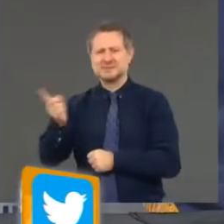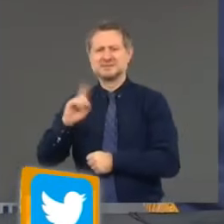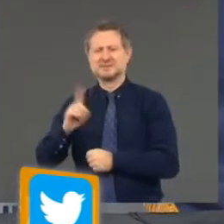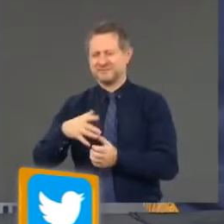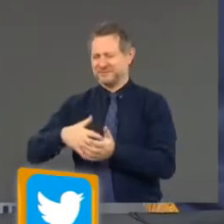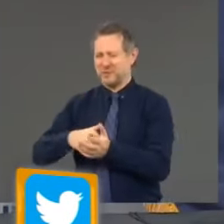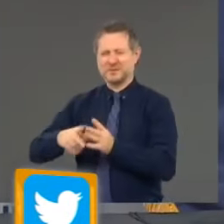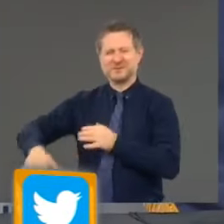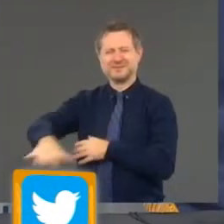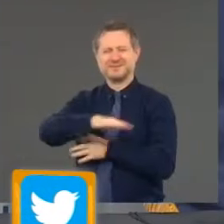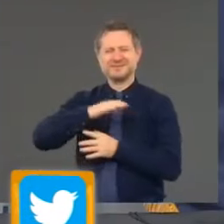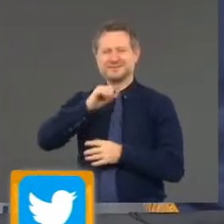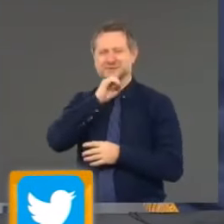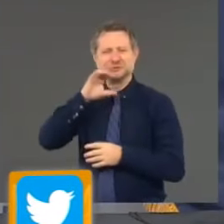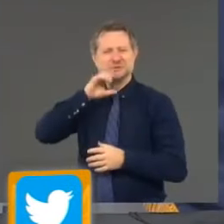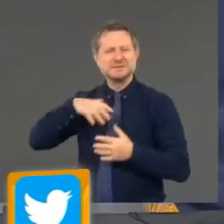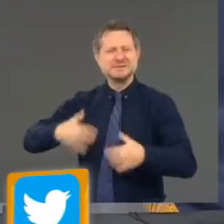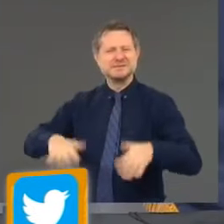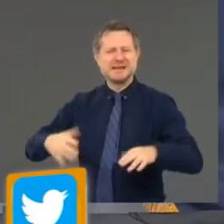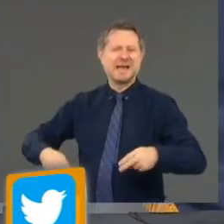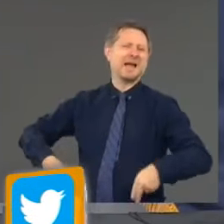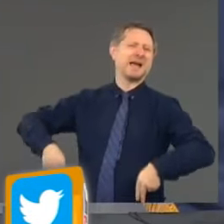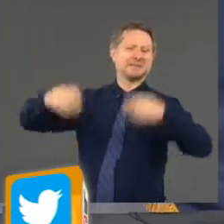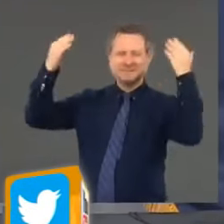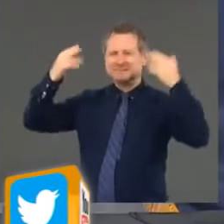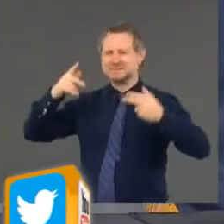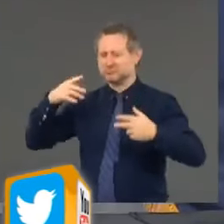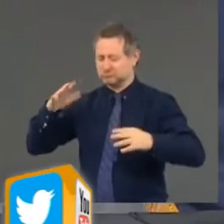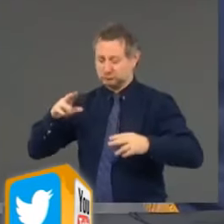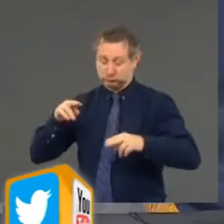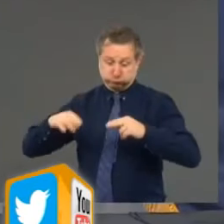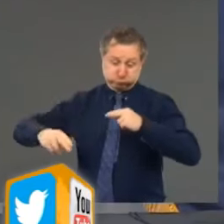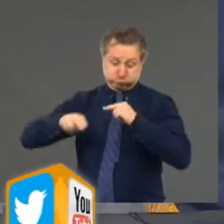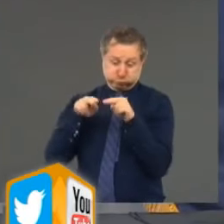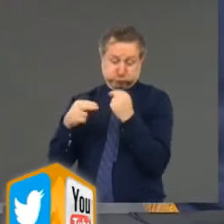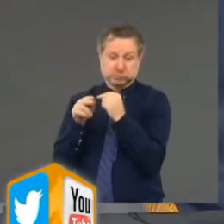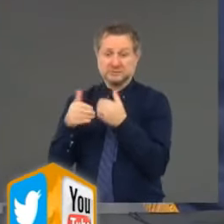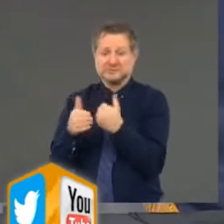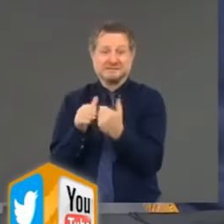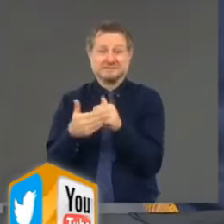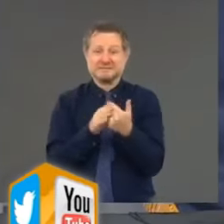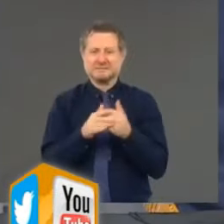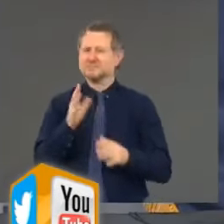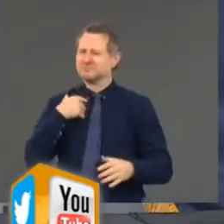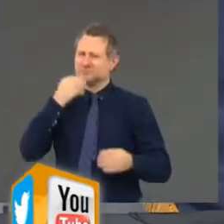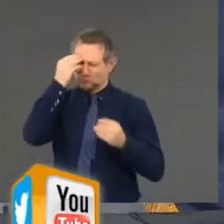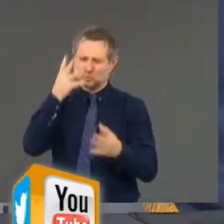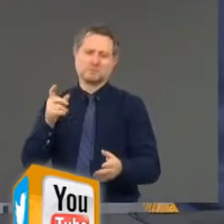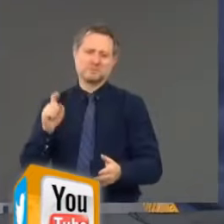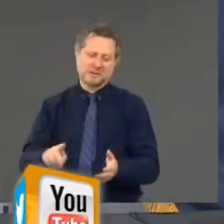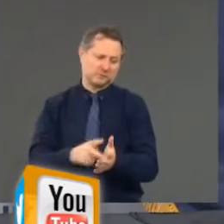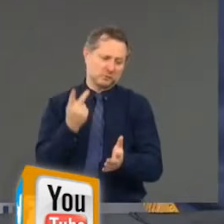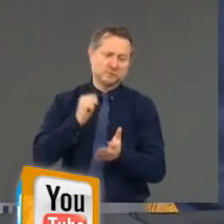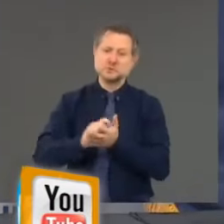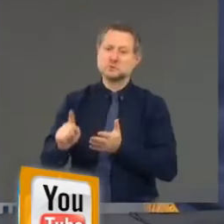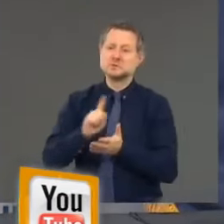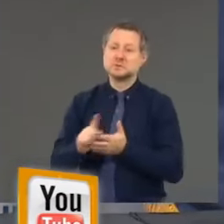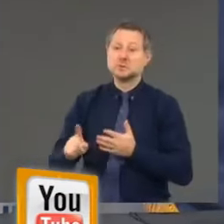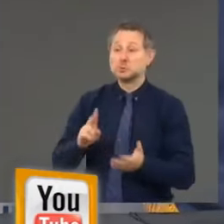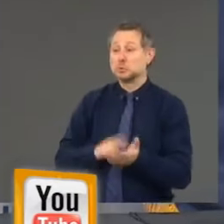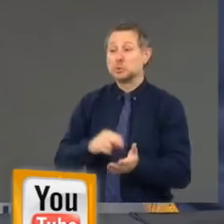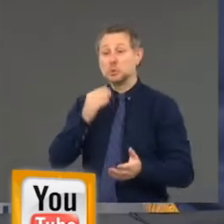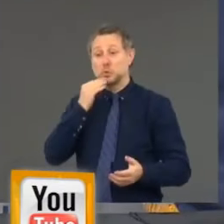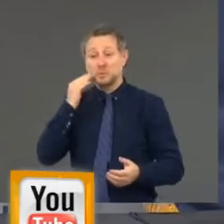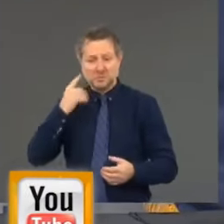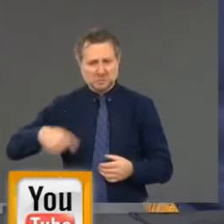vulnerable place, a congregate setting. So we said tested twice a week. Now, the nursing home can do it, and